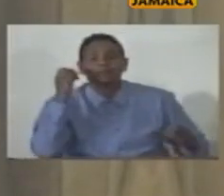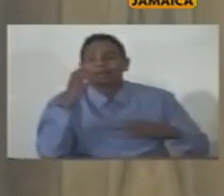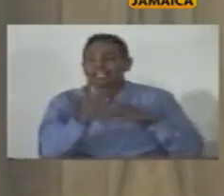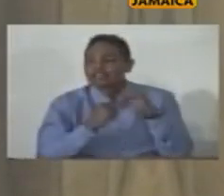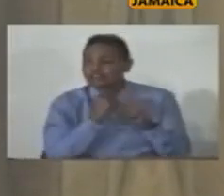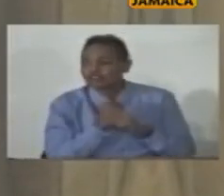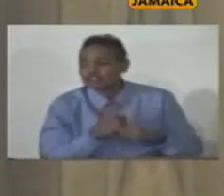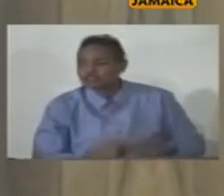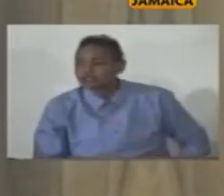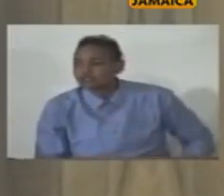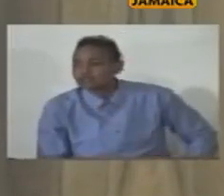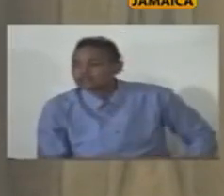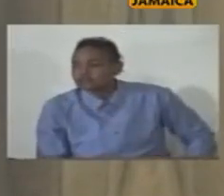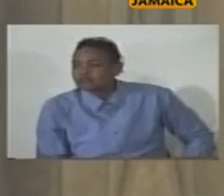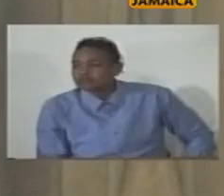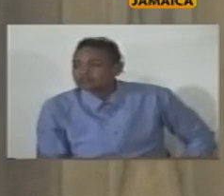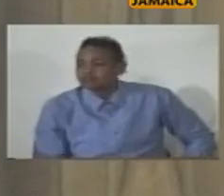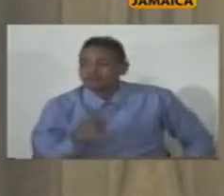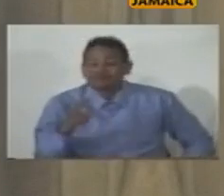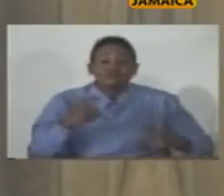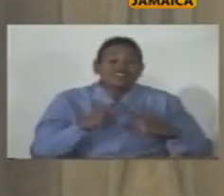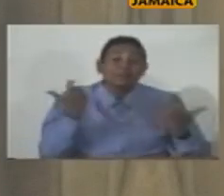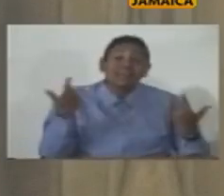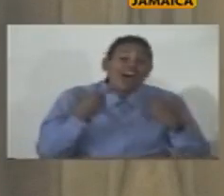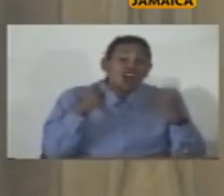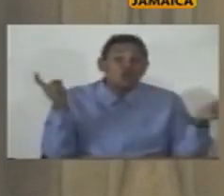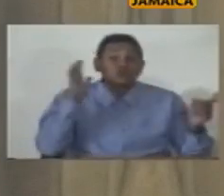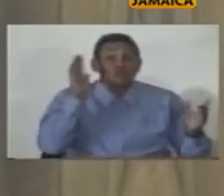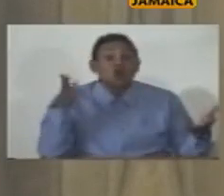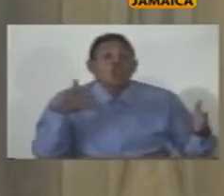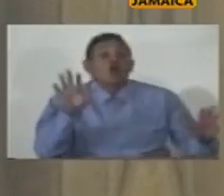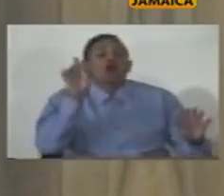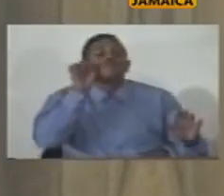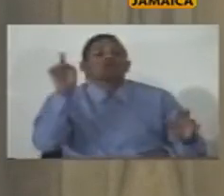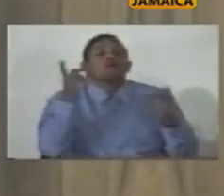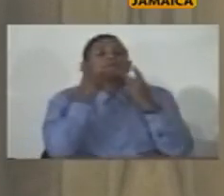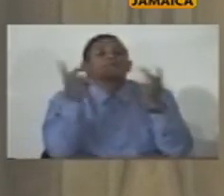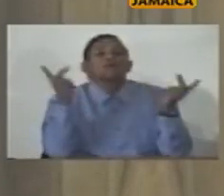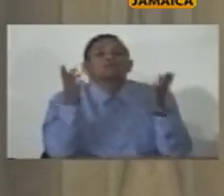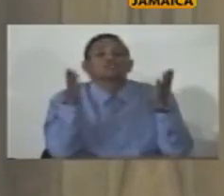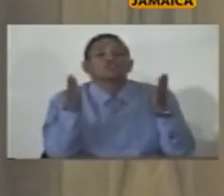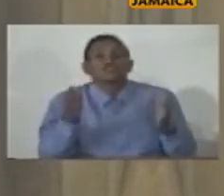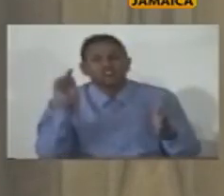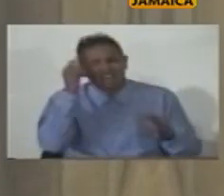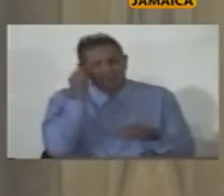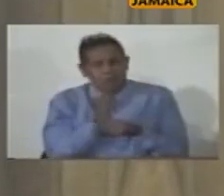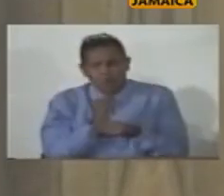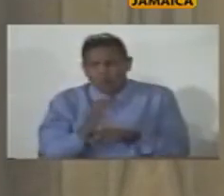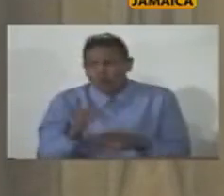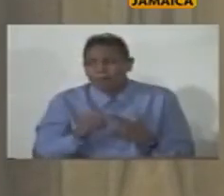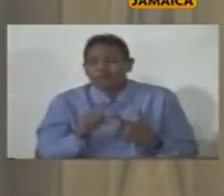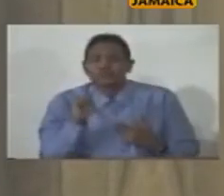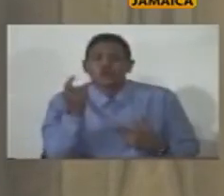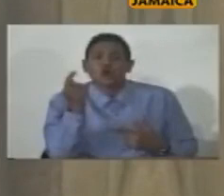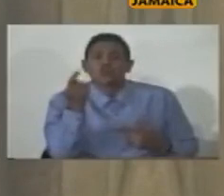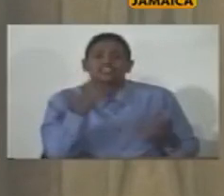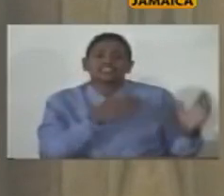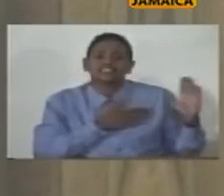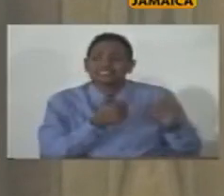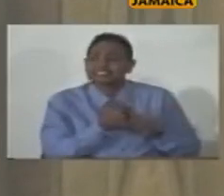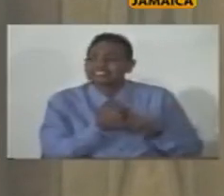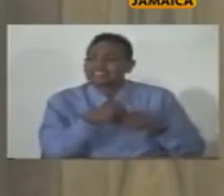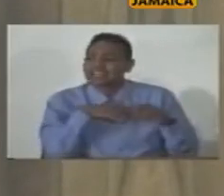Mr. Speaker, this major announcement will allow for public servants and ordinary citizens to